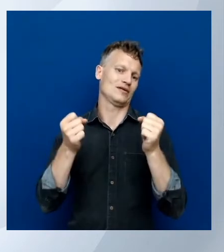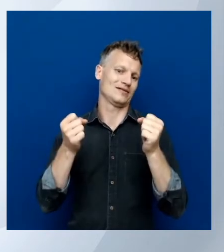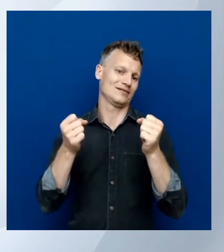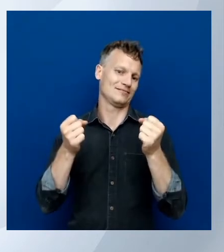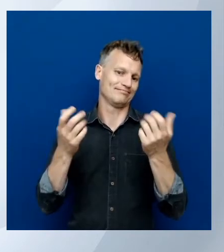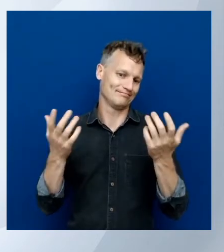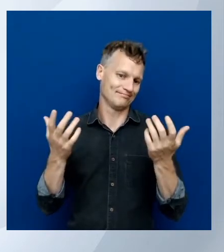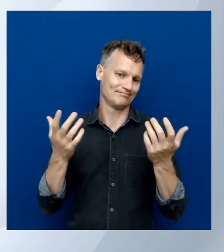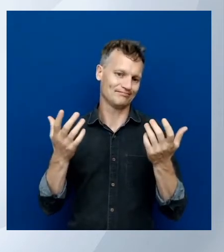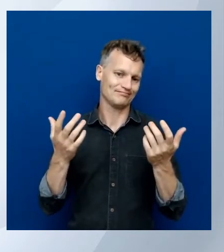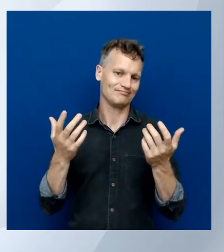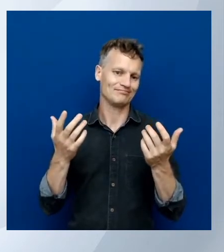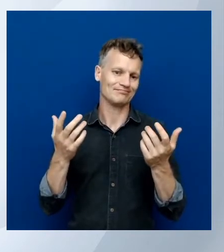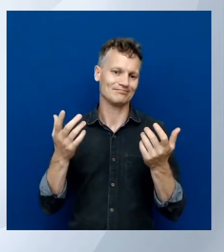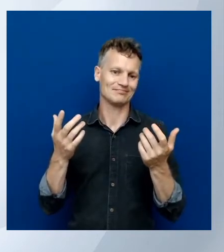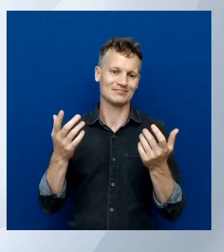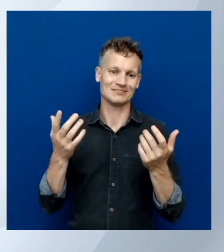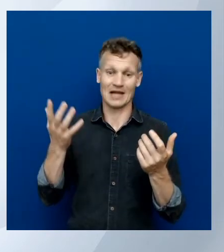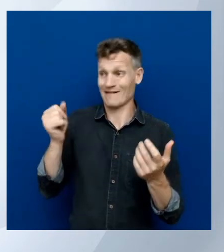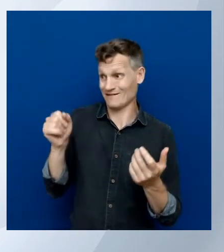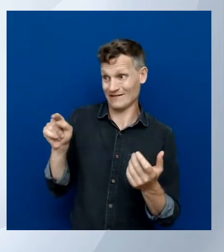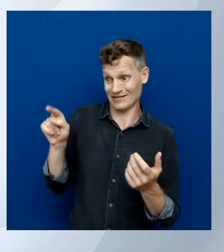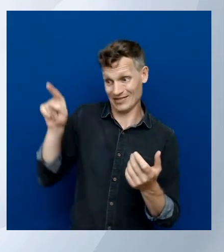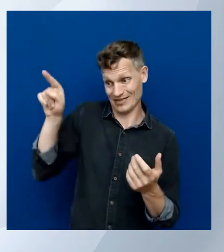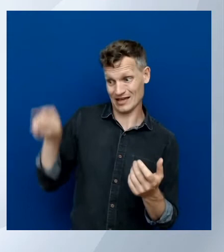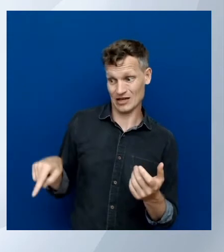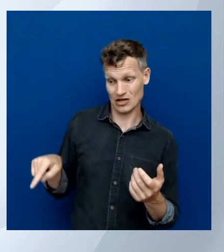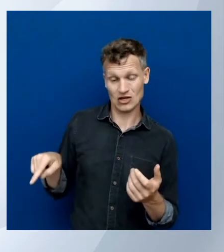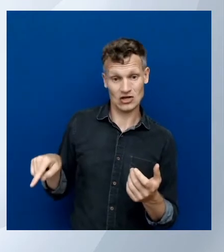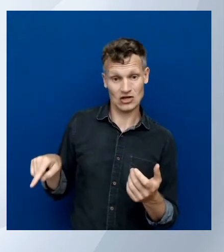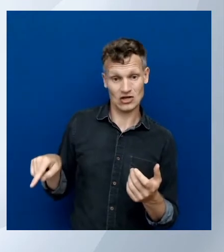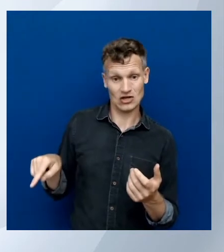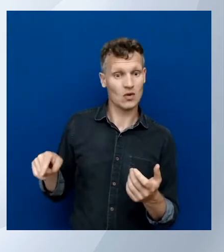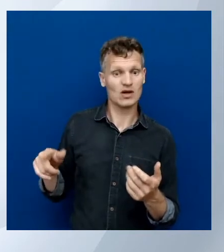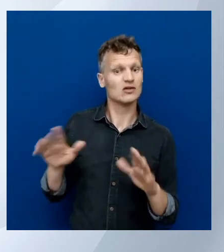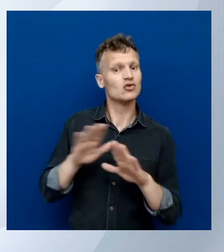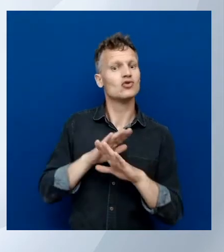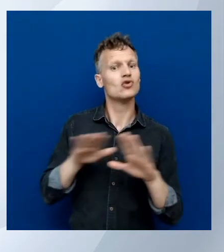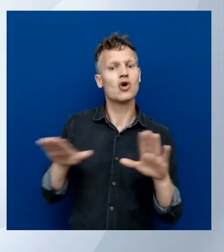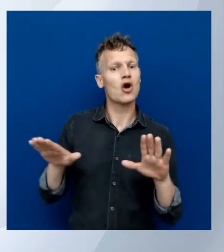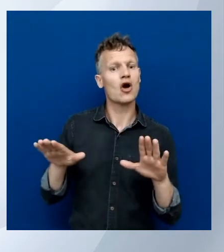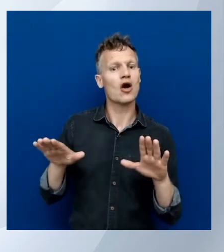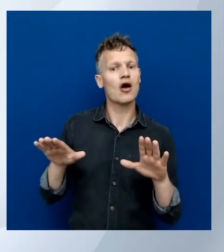it's already there, so it won't kill it, it won't change it.